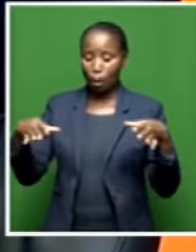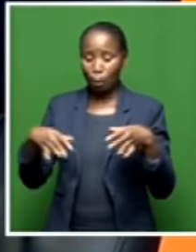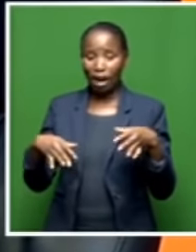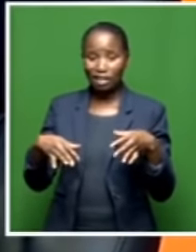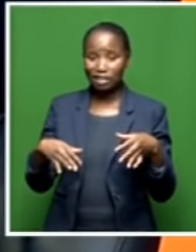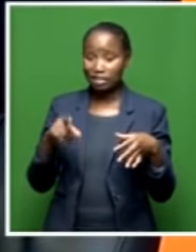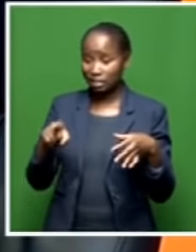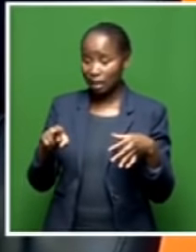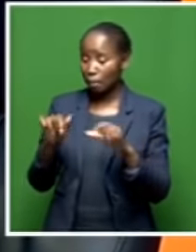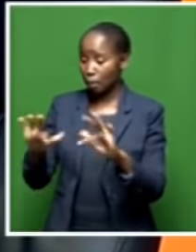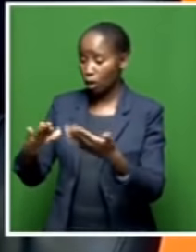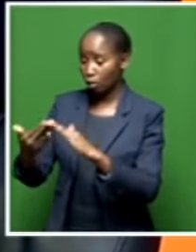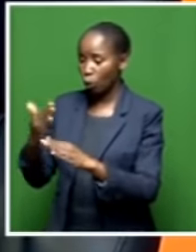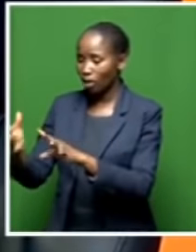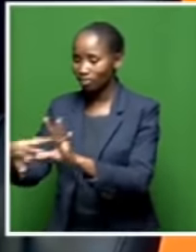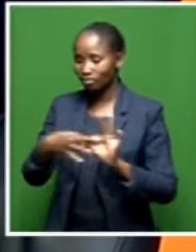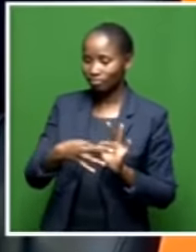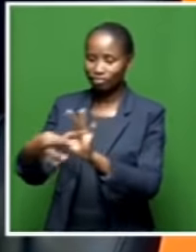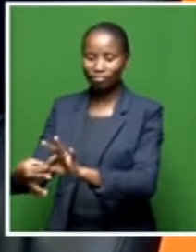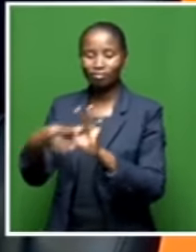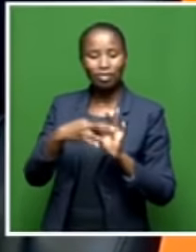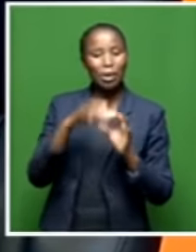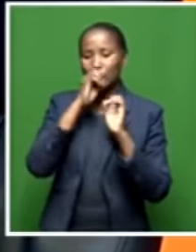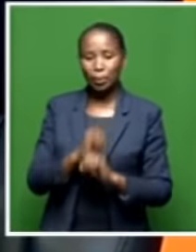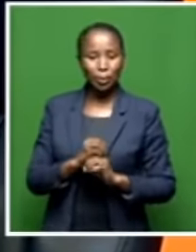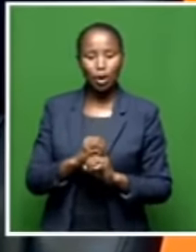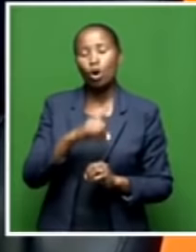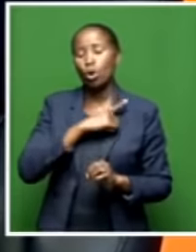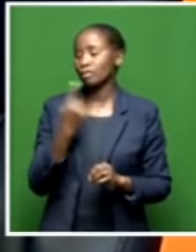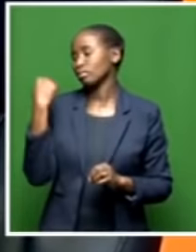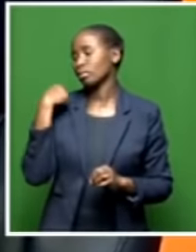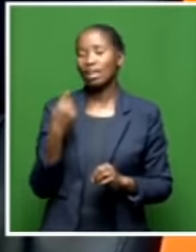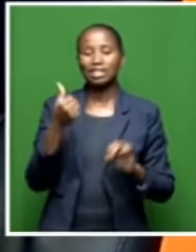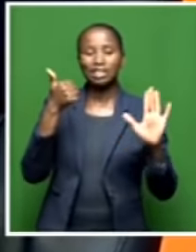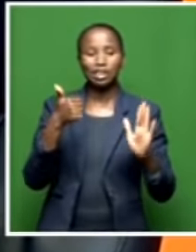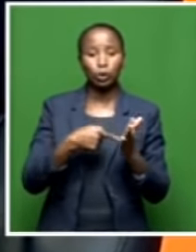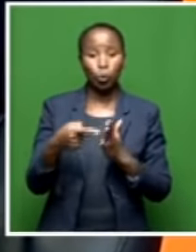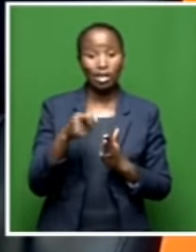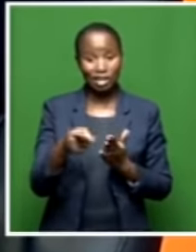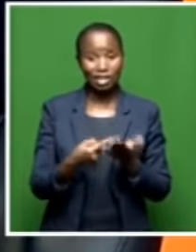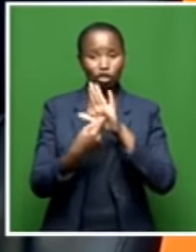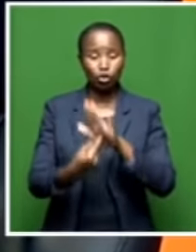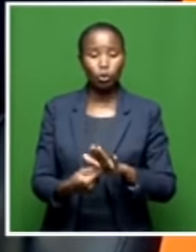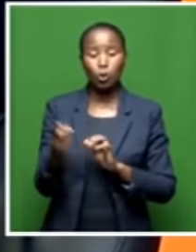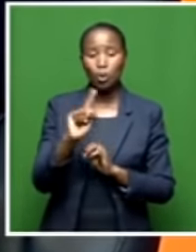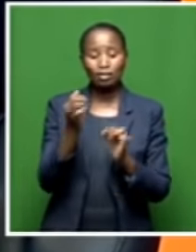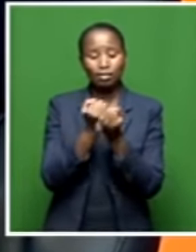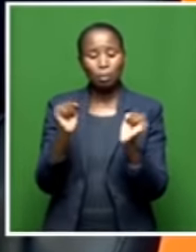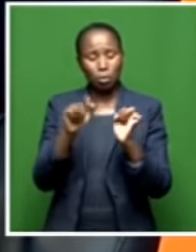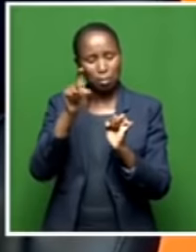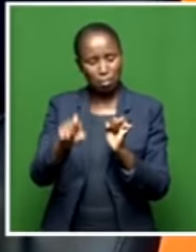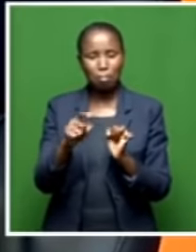done in the last 6 weeks. That kind of intense hyper-democracy is supposed to be there all of the time, but leaders think